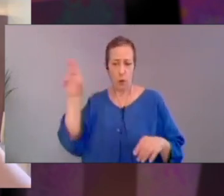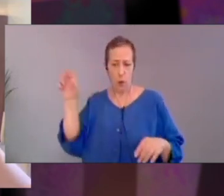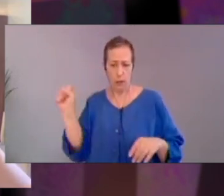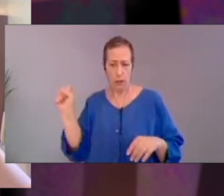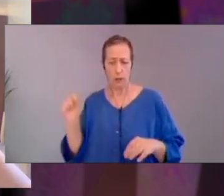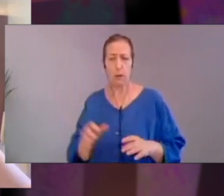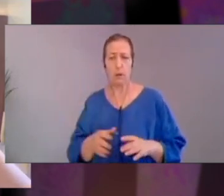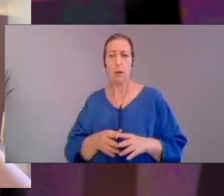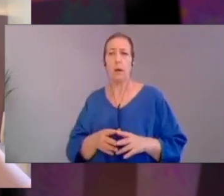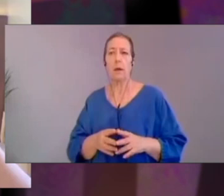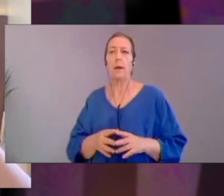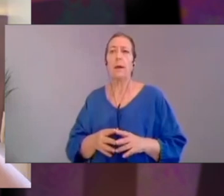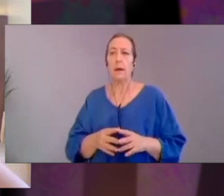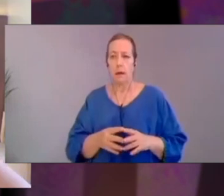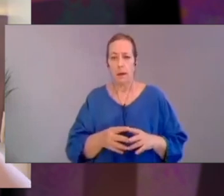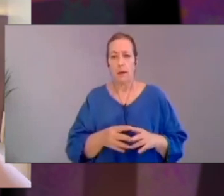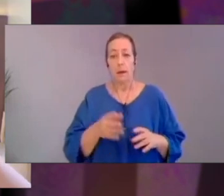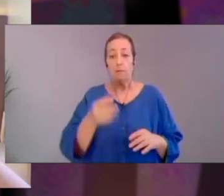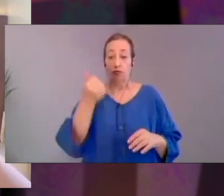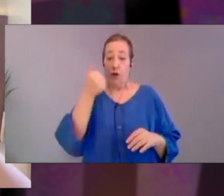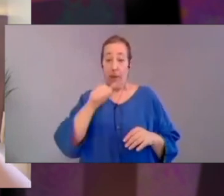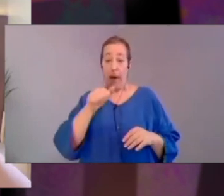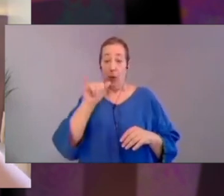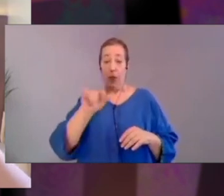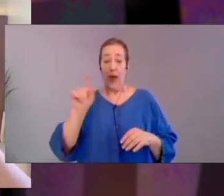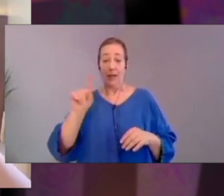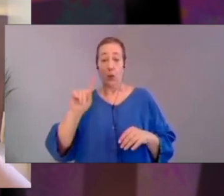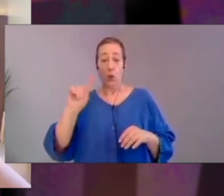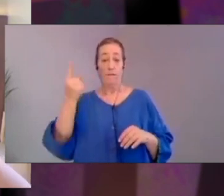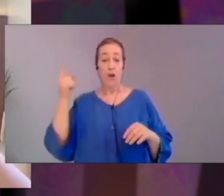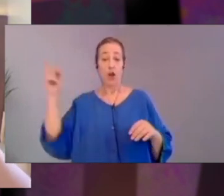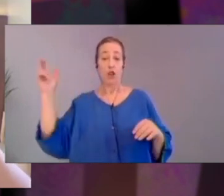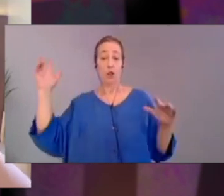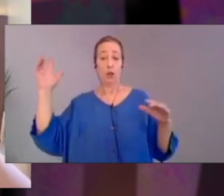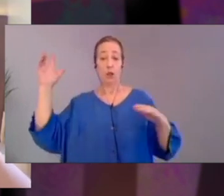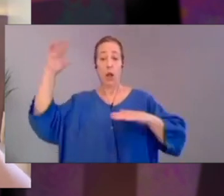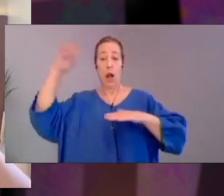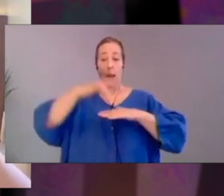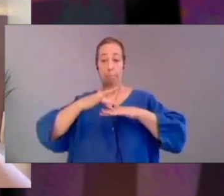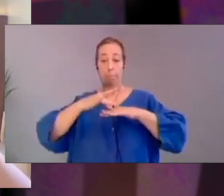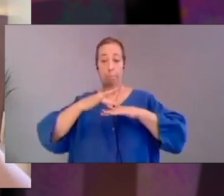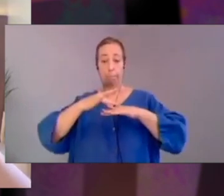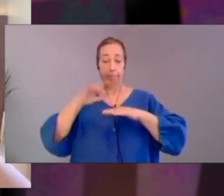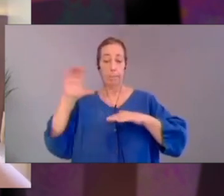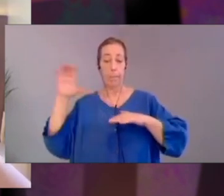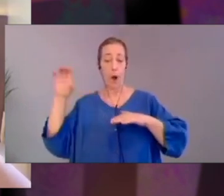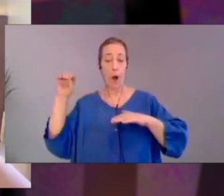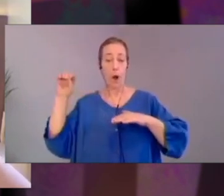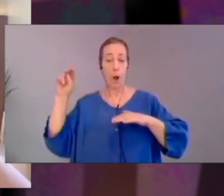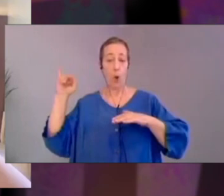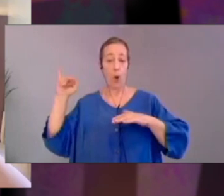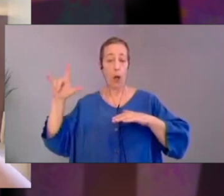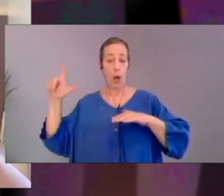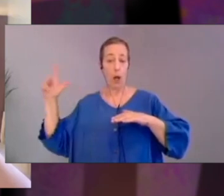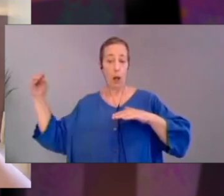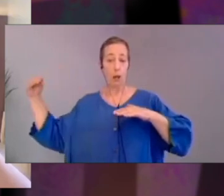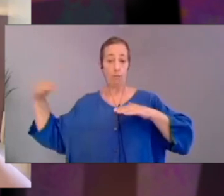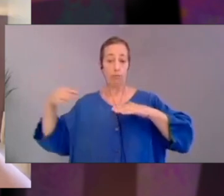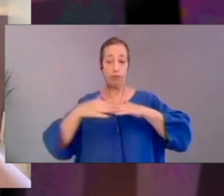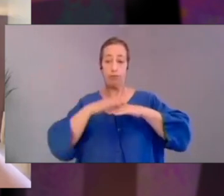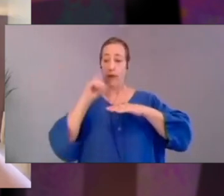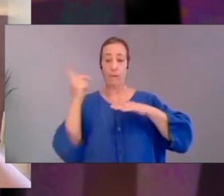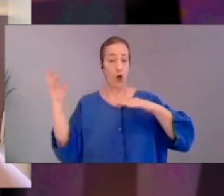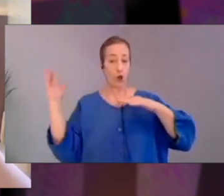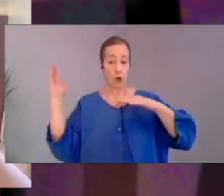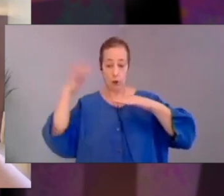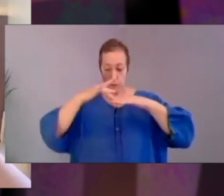where contact happened. I mean, colonialism started on this side of the country and spread west, so we've been dealing with it